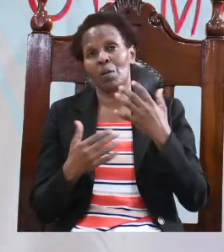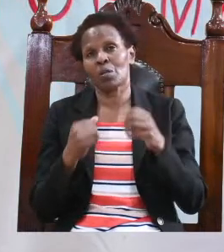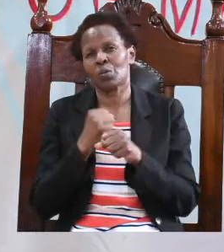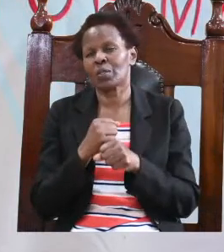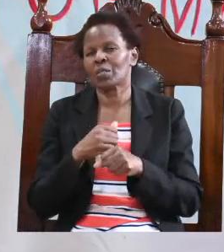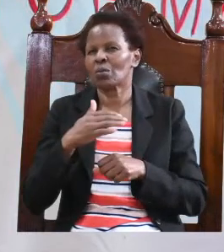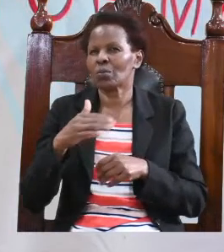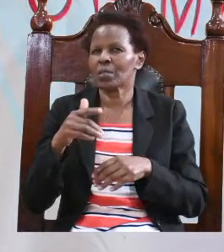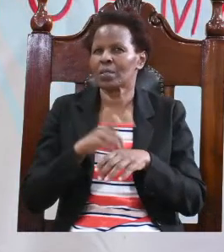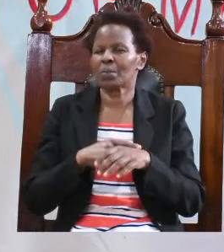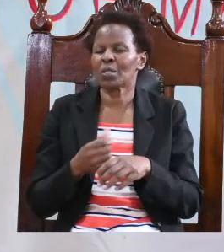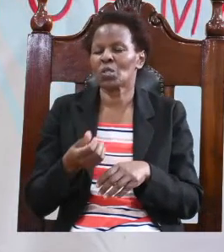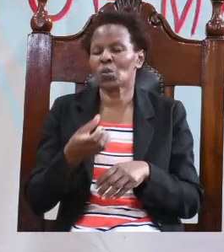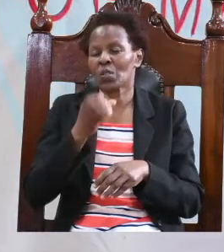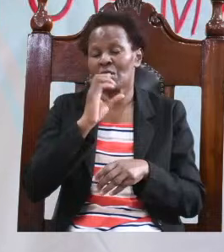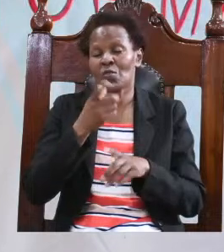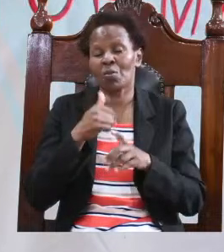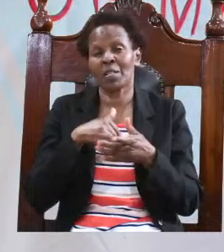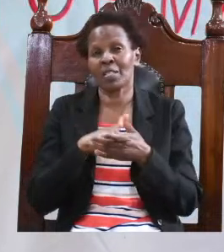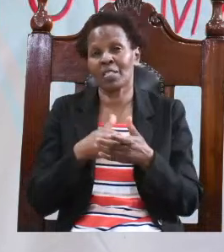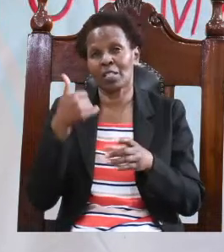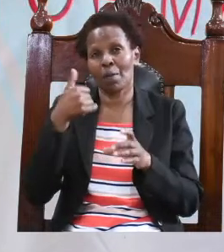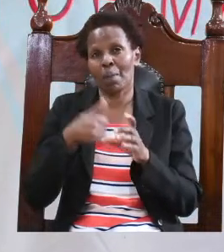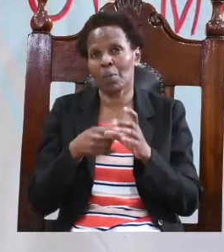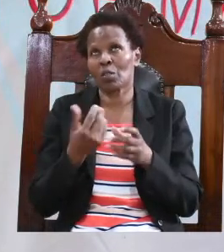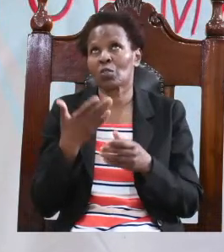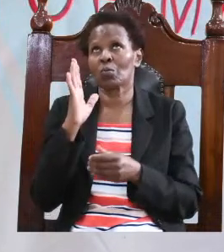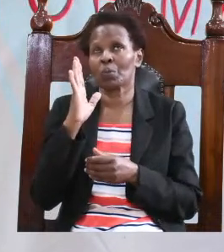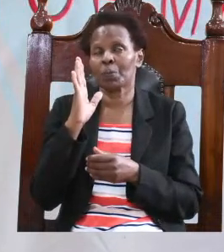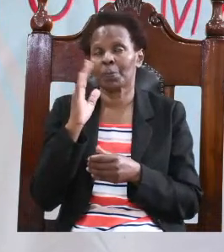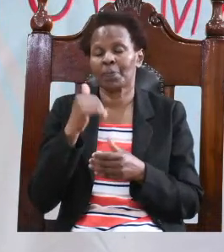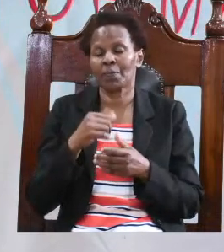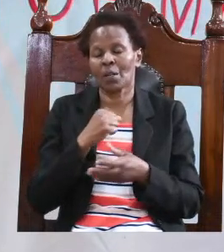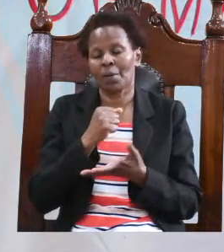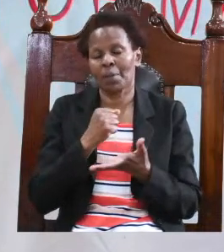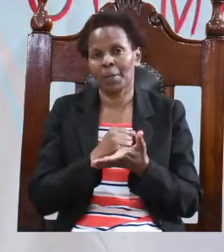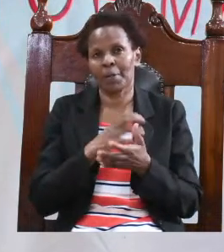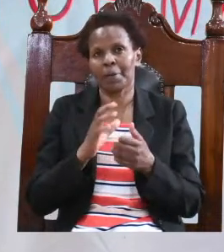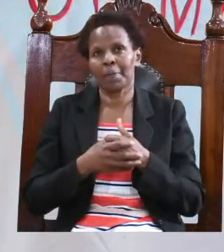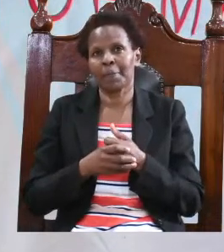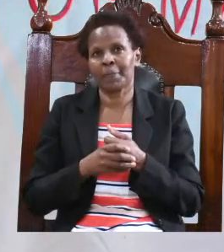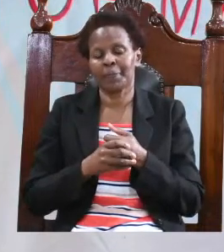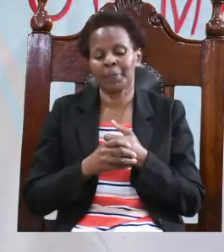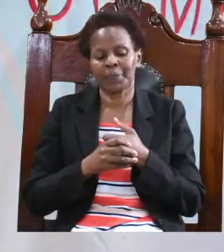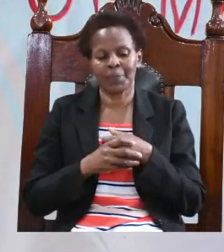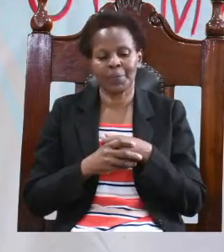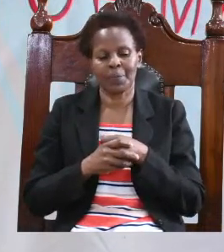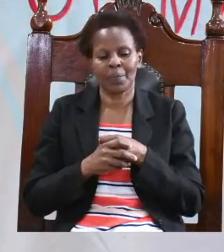often as you drink from it in remembrance of me." Amen.